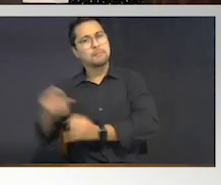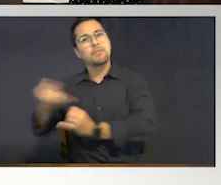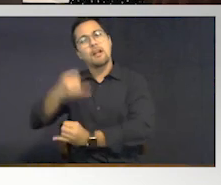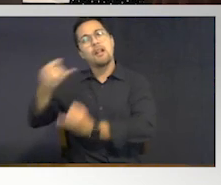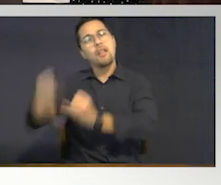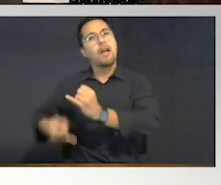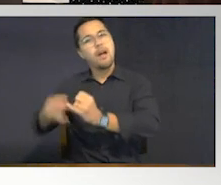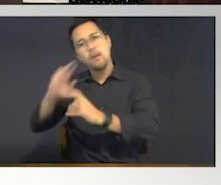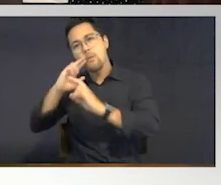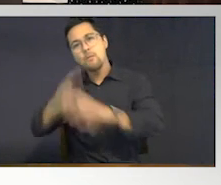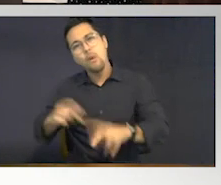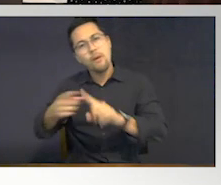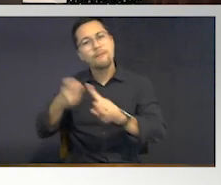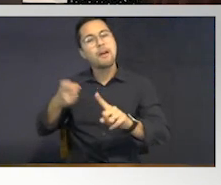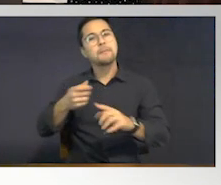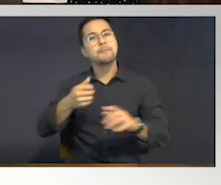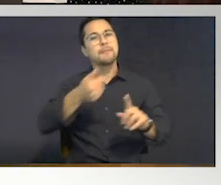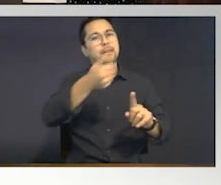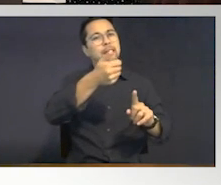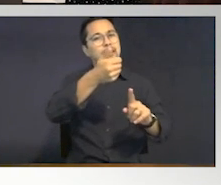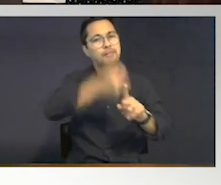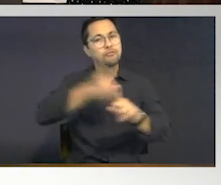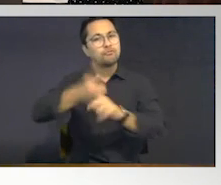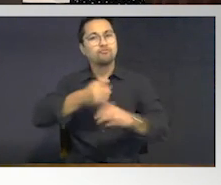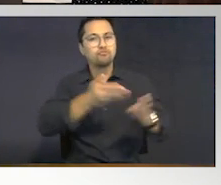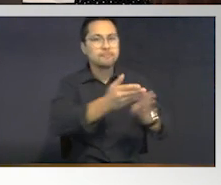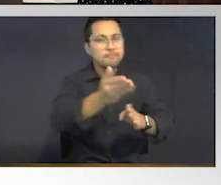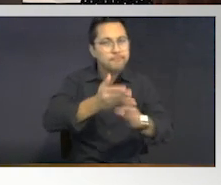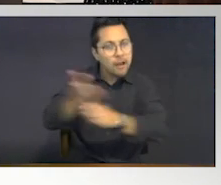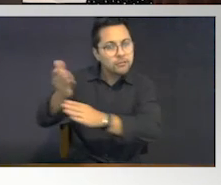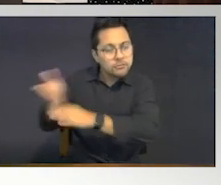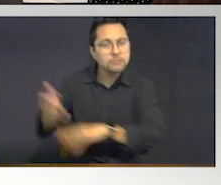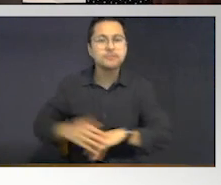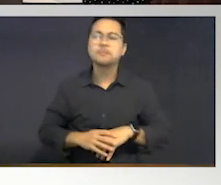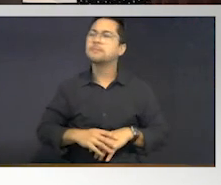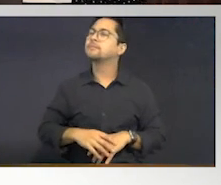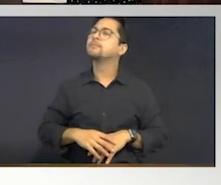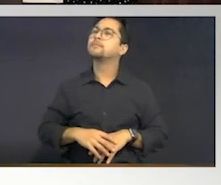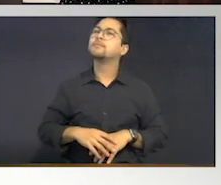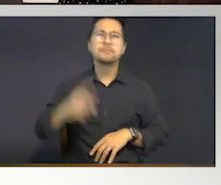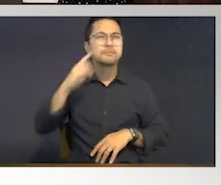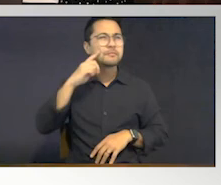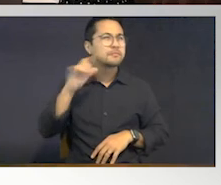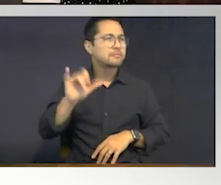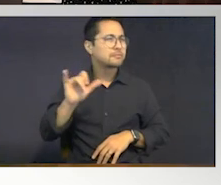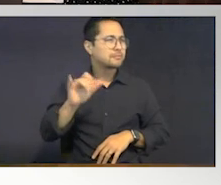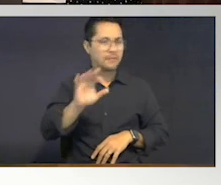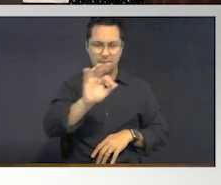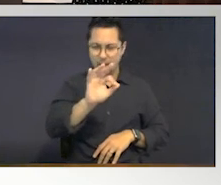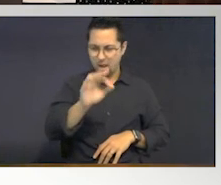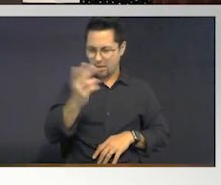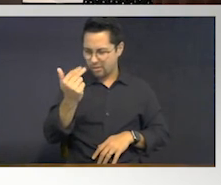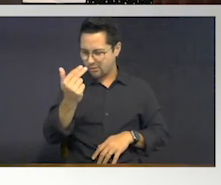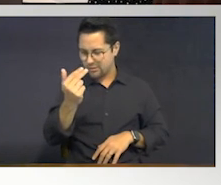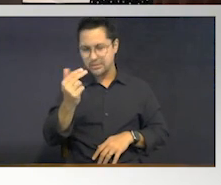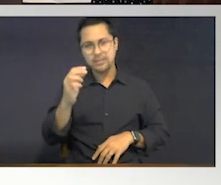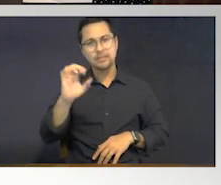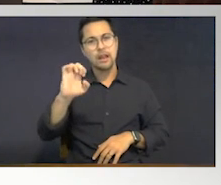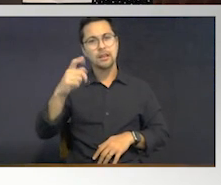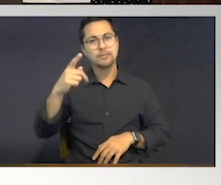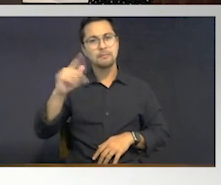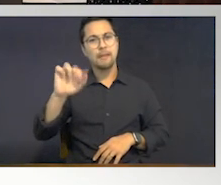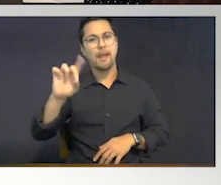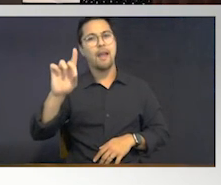report from each specialty in each tab. You know, I think it's like a 9 or 13